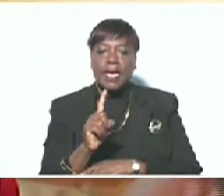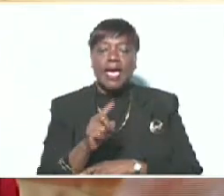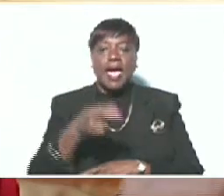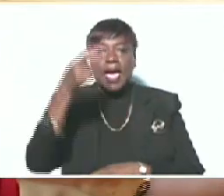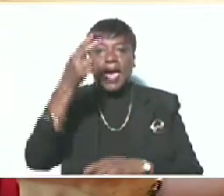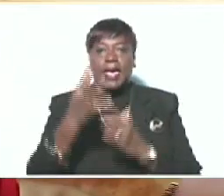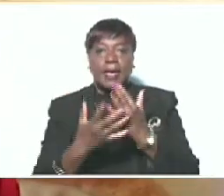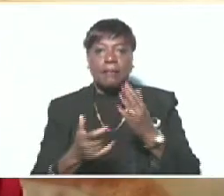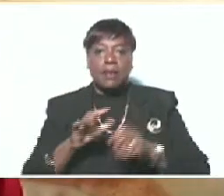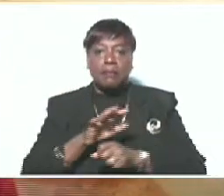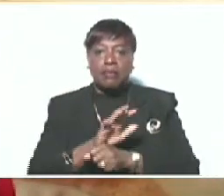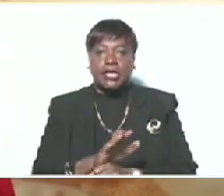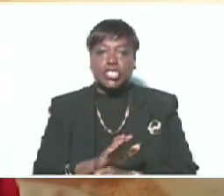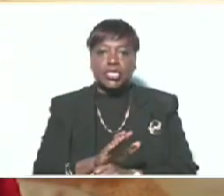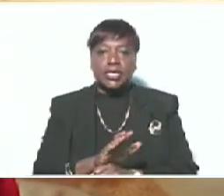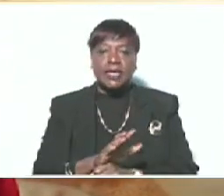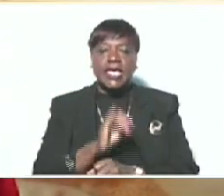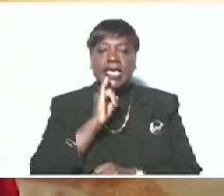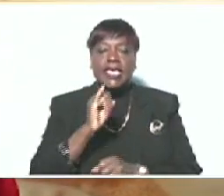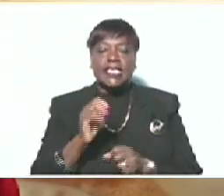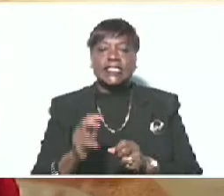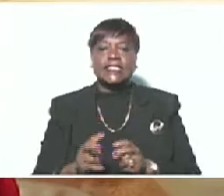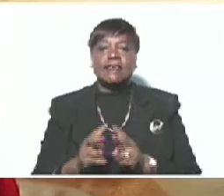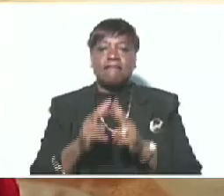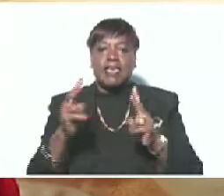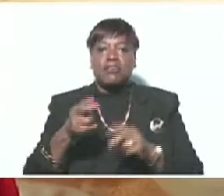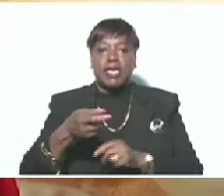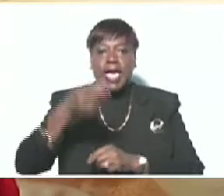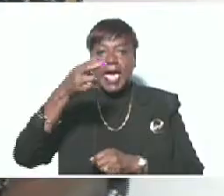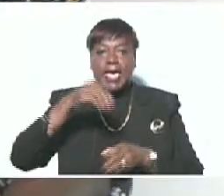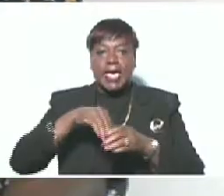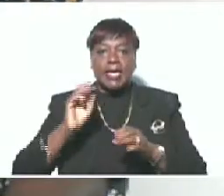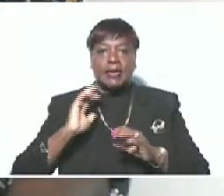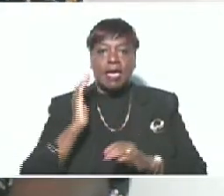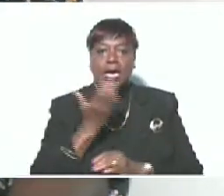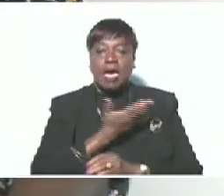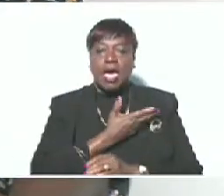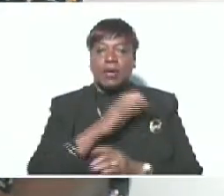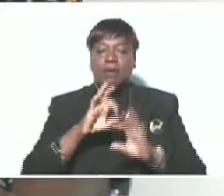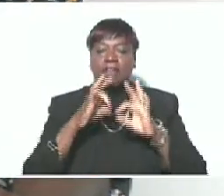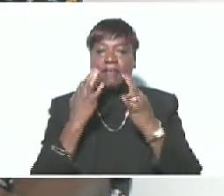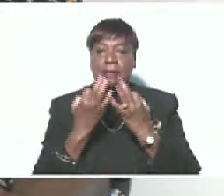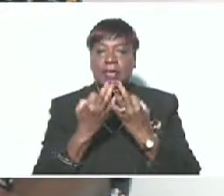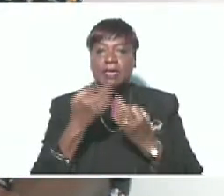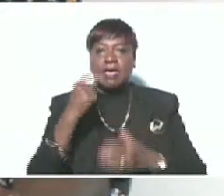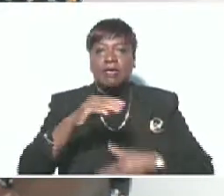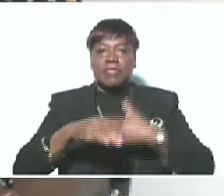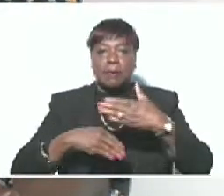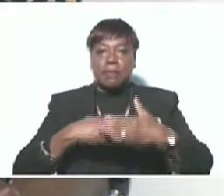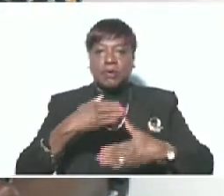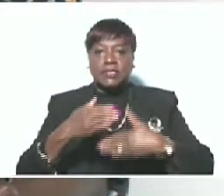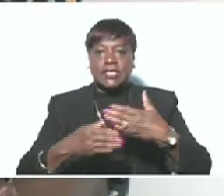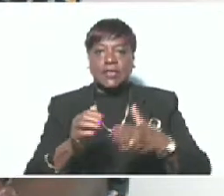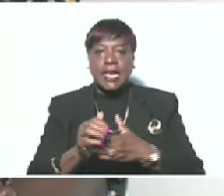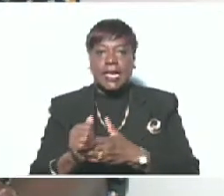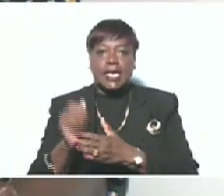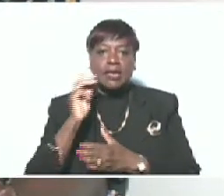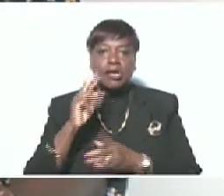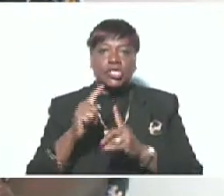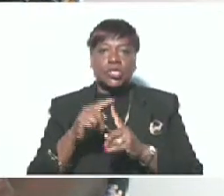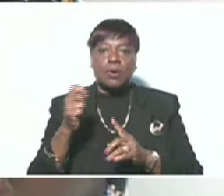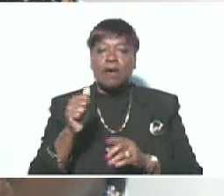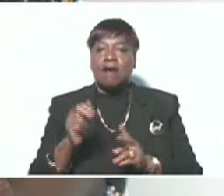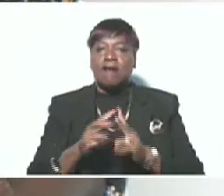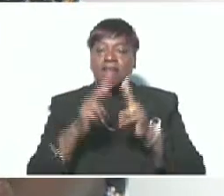hypertension is very high in our family. The process for searching for a donor would lead her to a